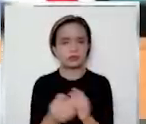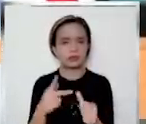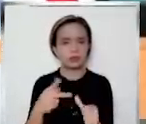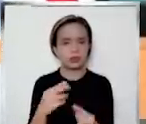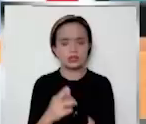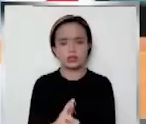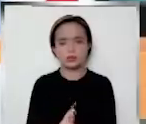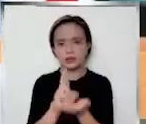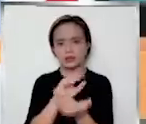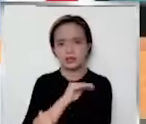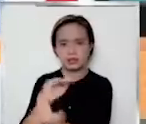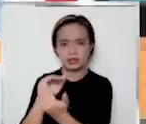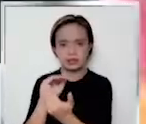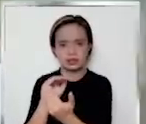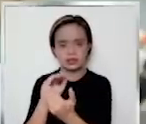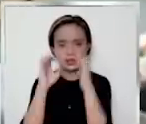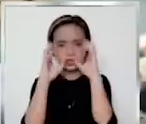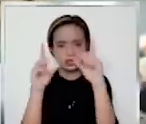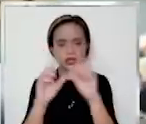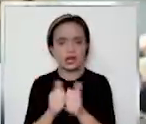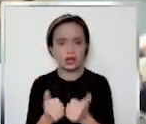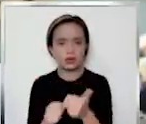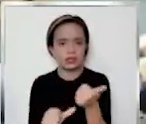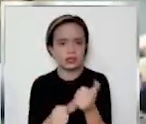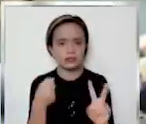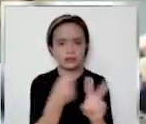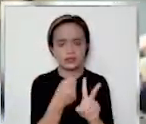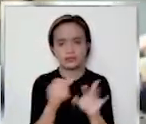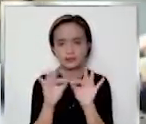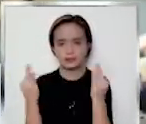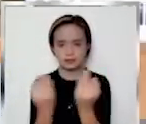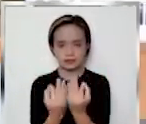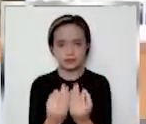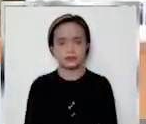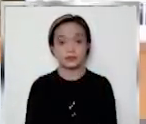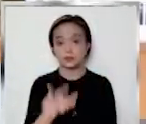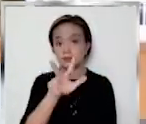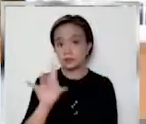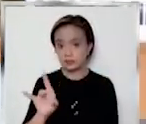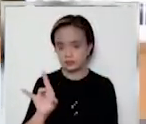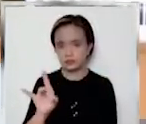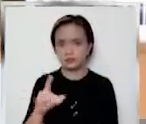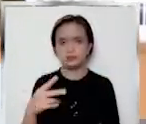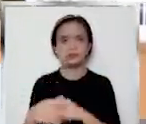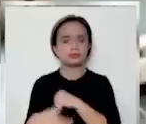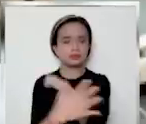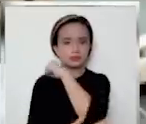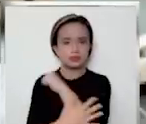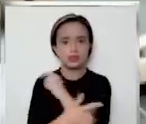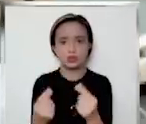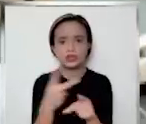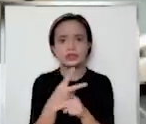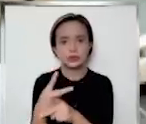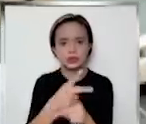education, and assistance to victims and their families. 38 bansa naman ang nagsusulong na proteksyonan ang mga mamamahayag,